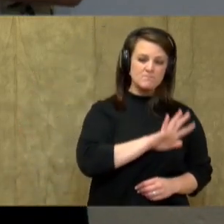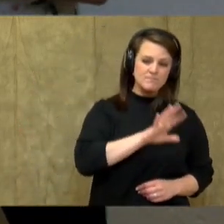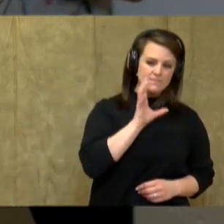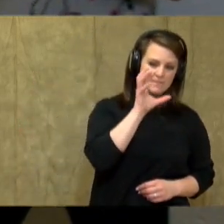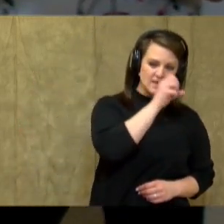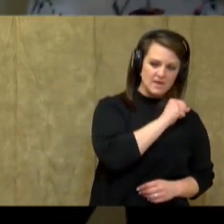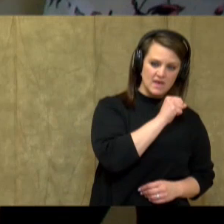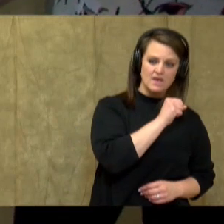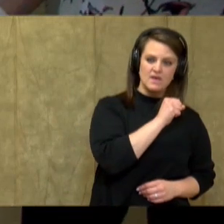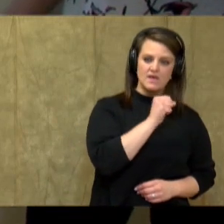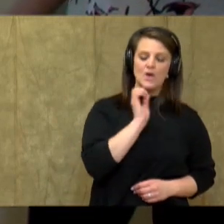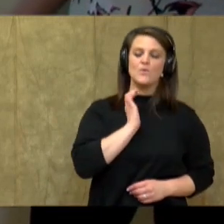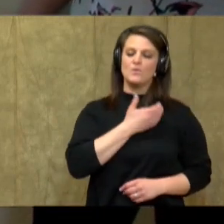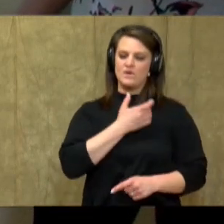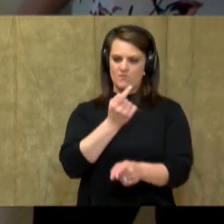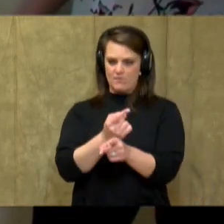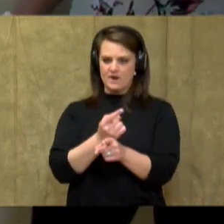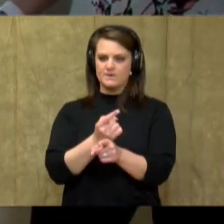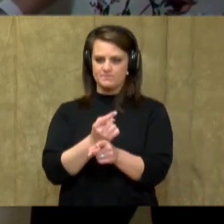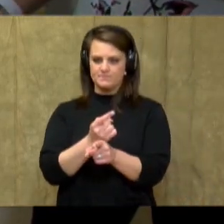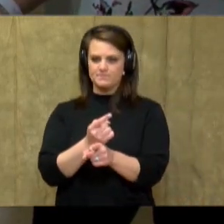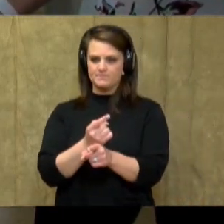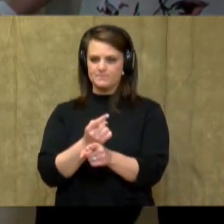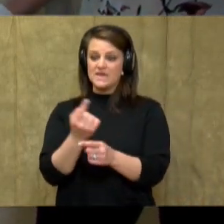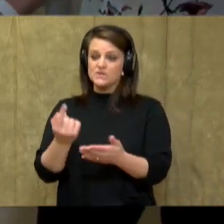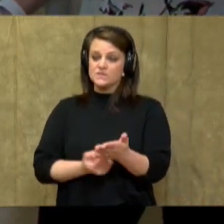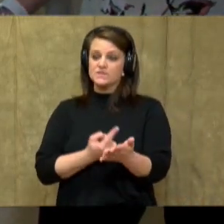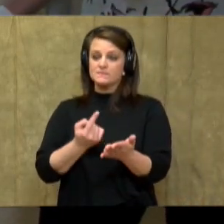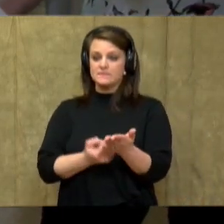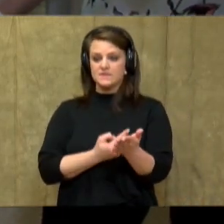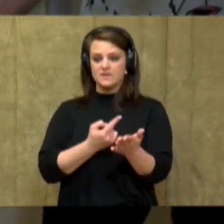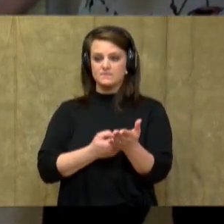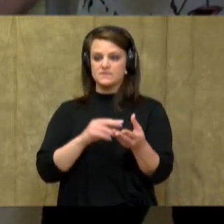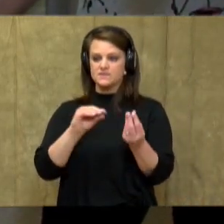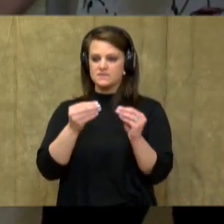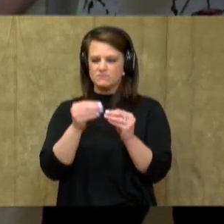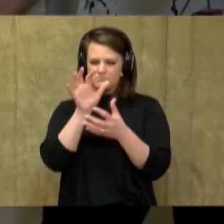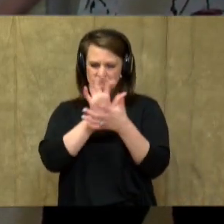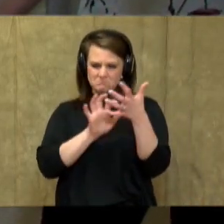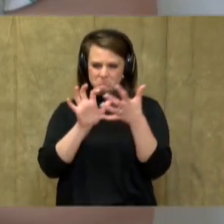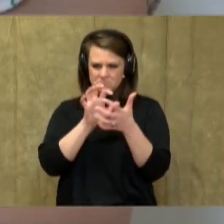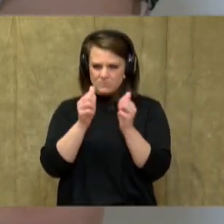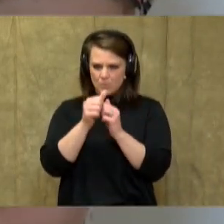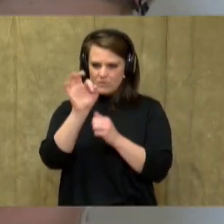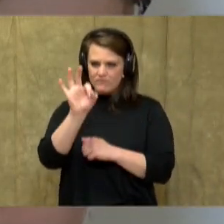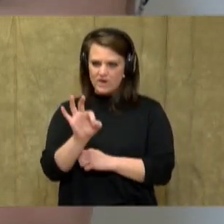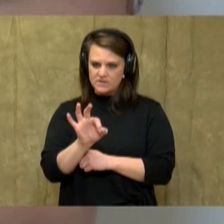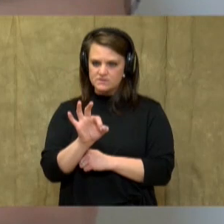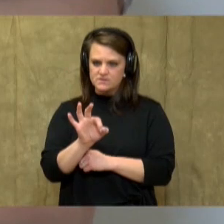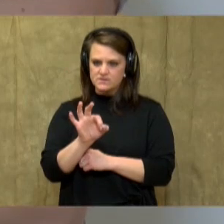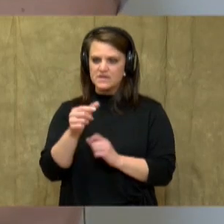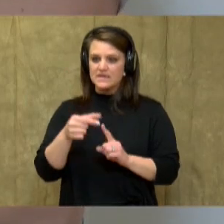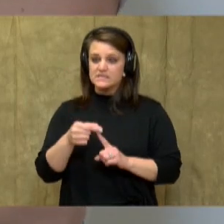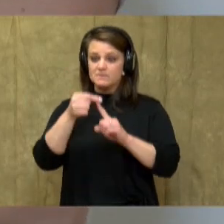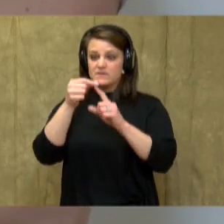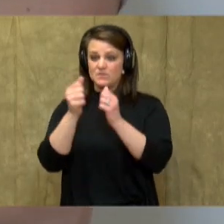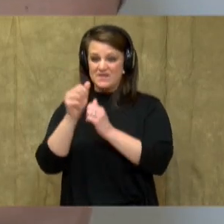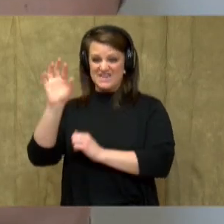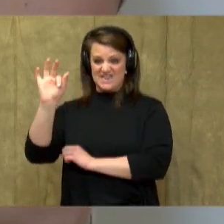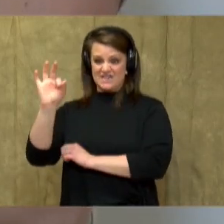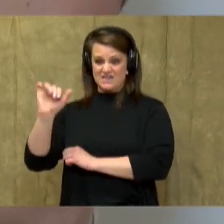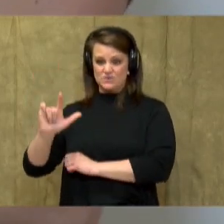estimated, we are correct. Sometimes numbers get confusing with fractions, especially something like